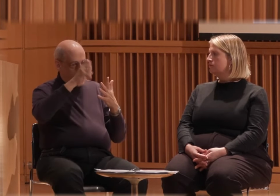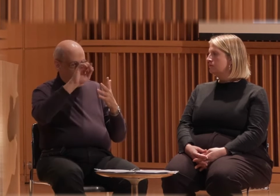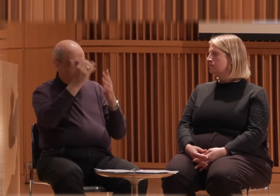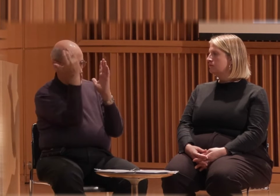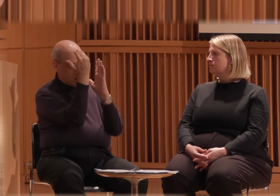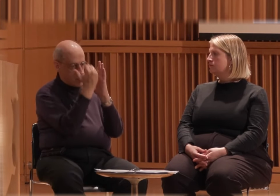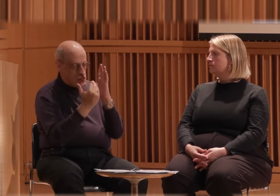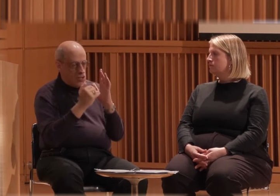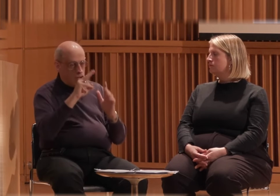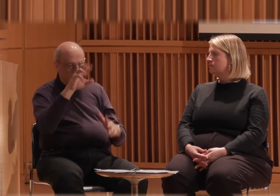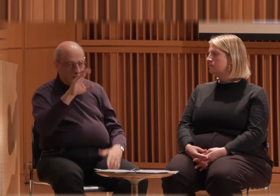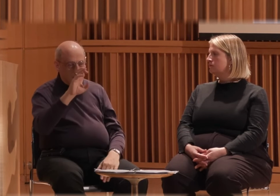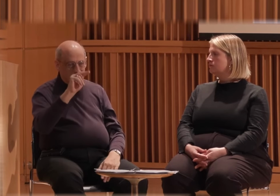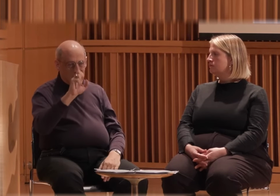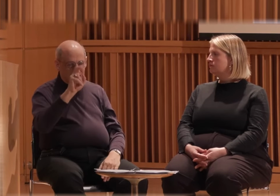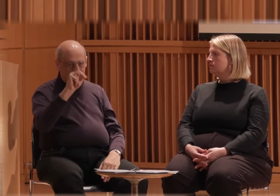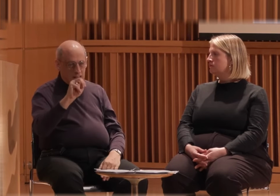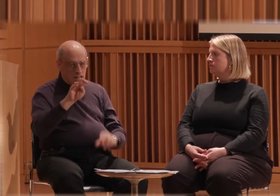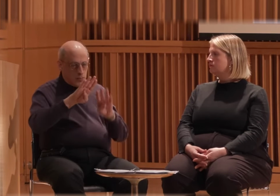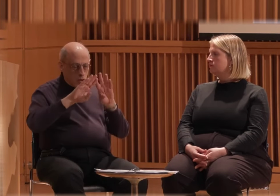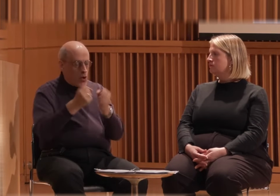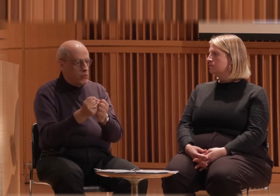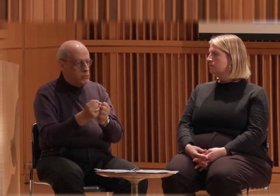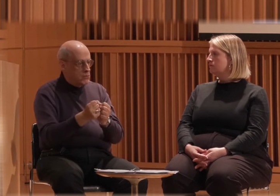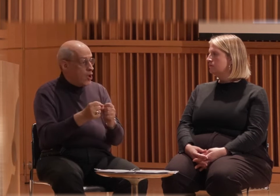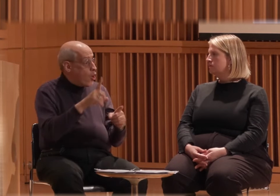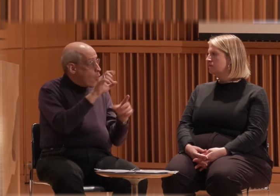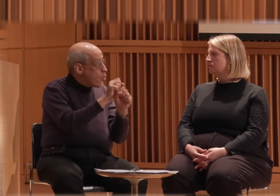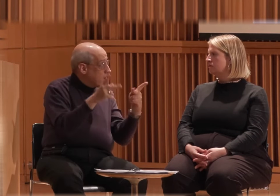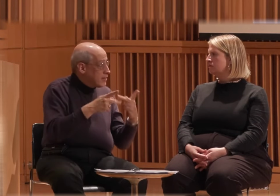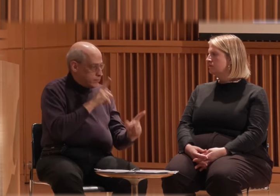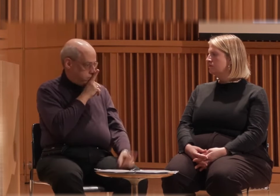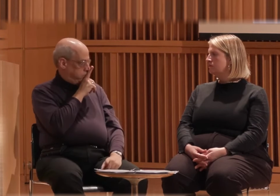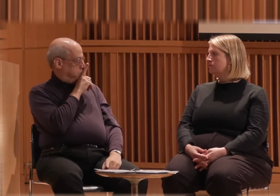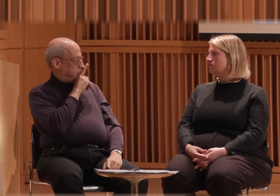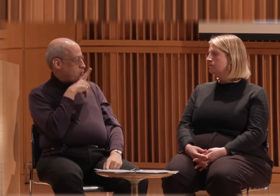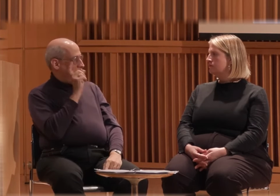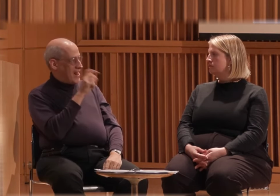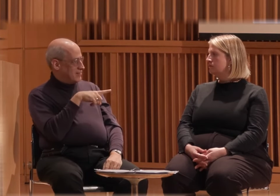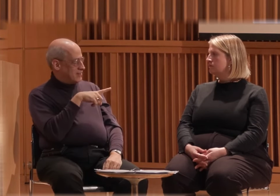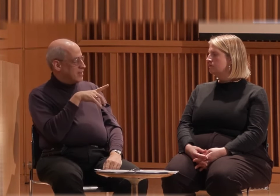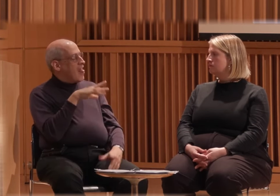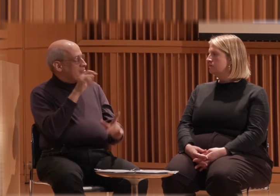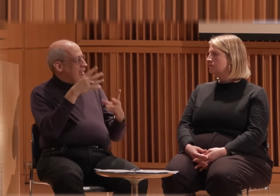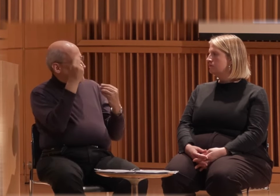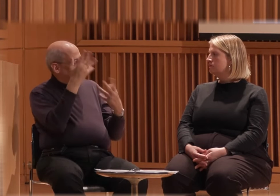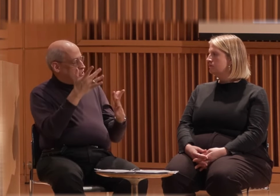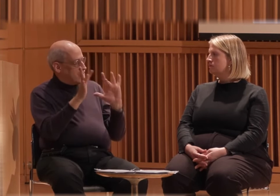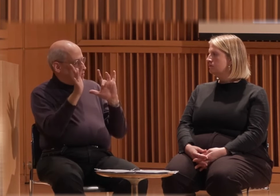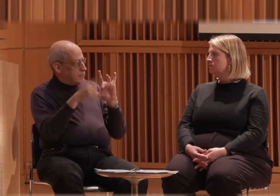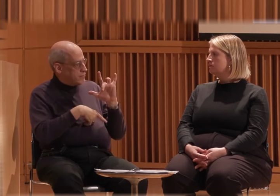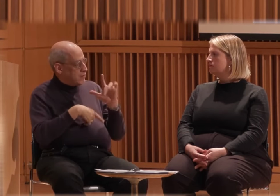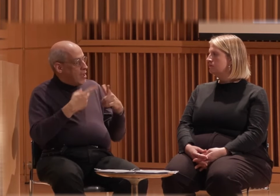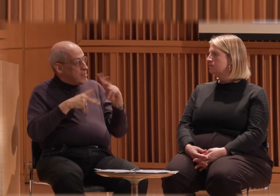you know, Census Bureau kind of stuff. You don't get asked where you work. And if you don't have that data, then people like